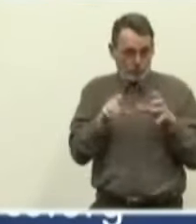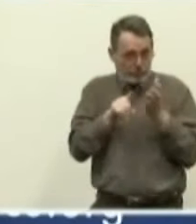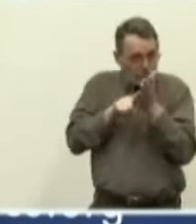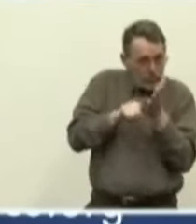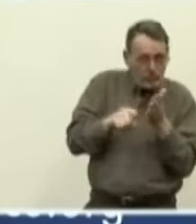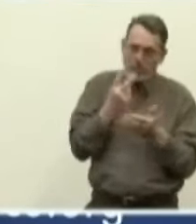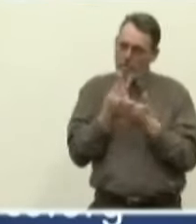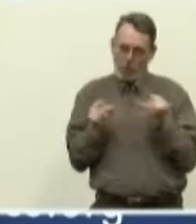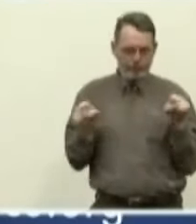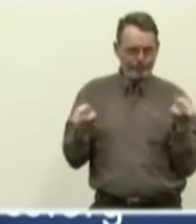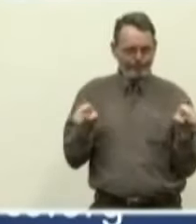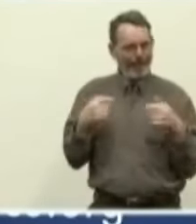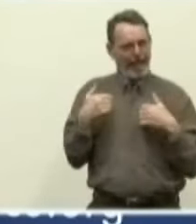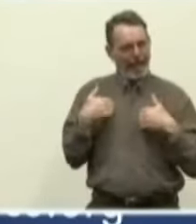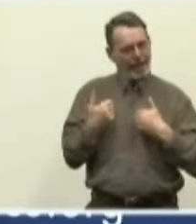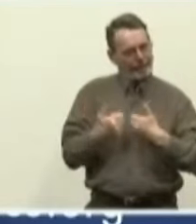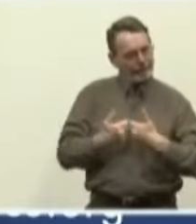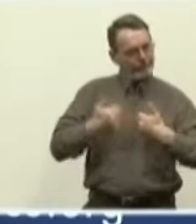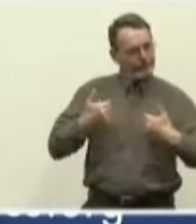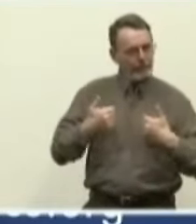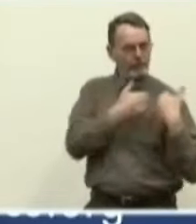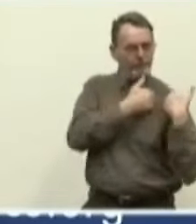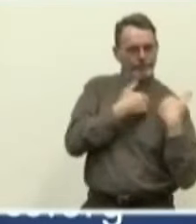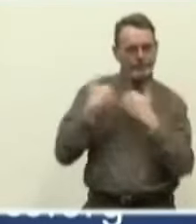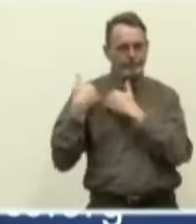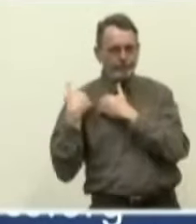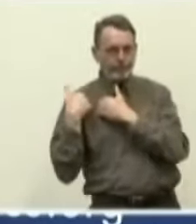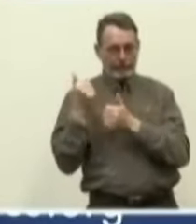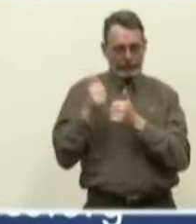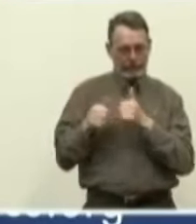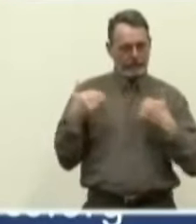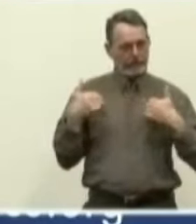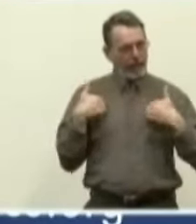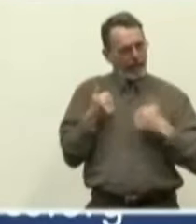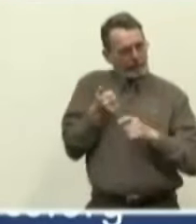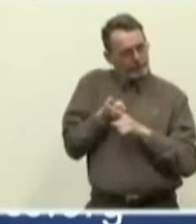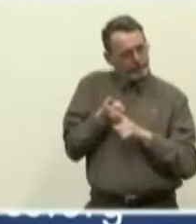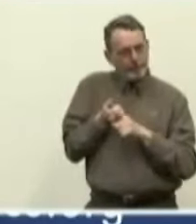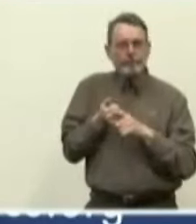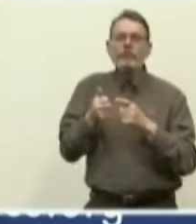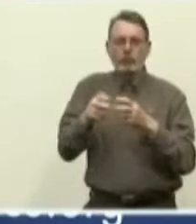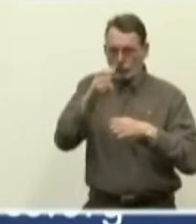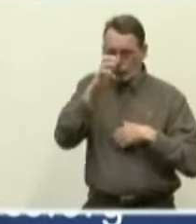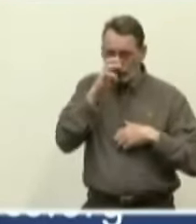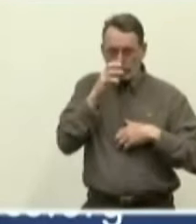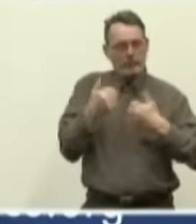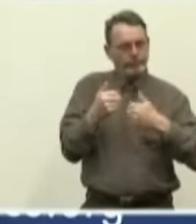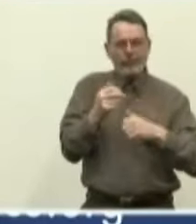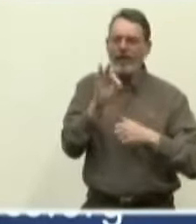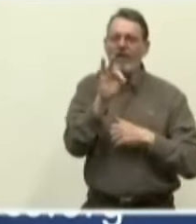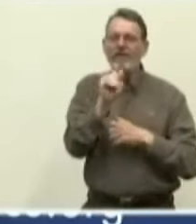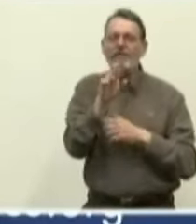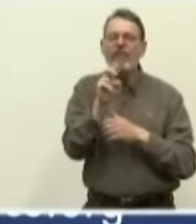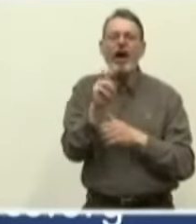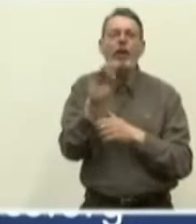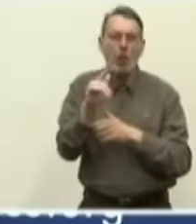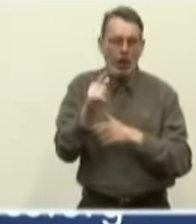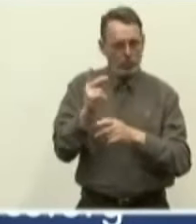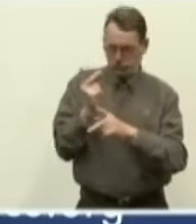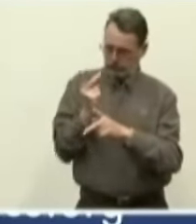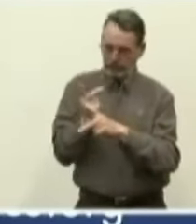a distinct investigative purview and focus. Each maintains a strict internal firewall to comply with legal standards and